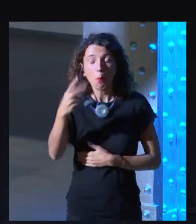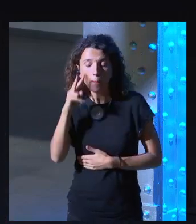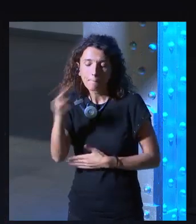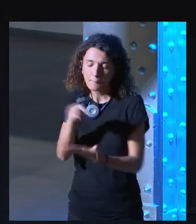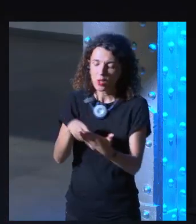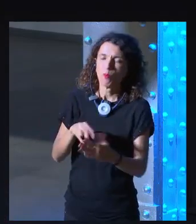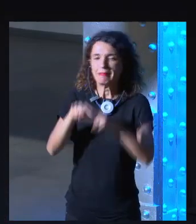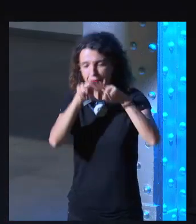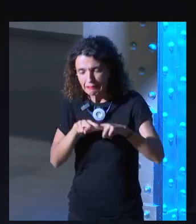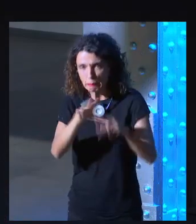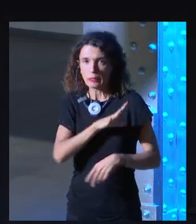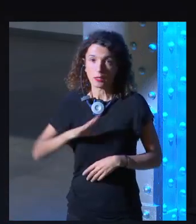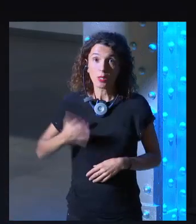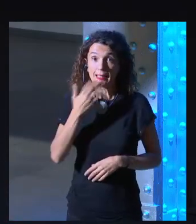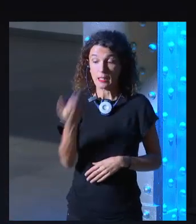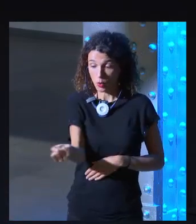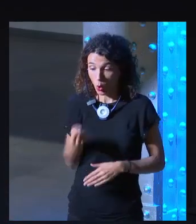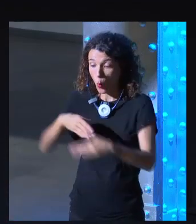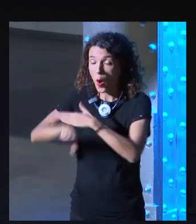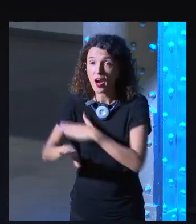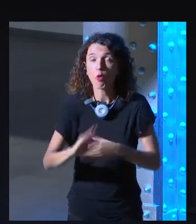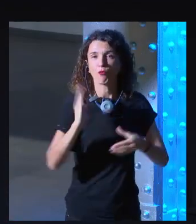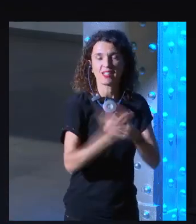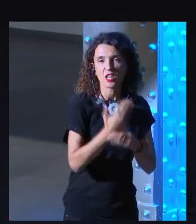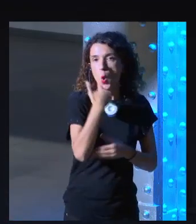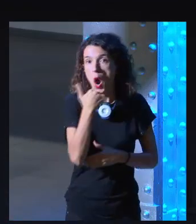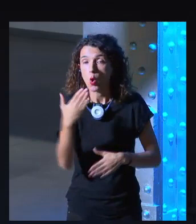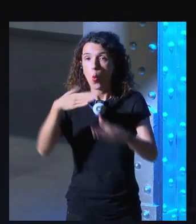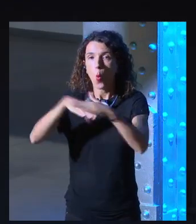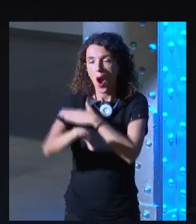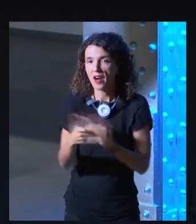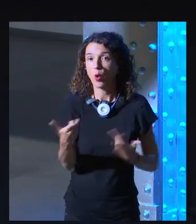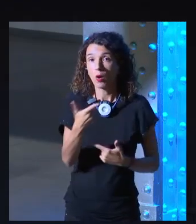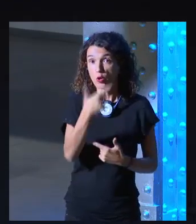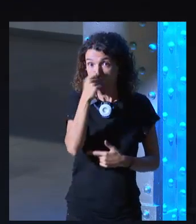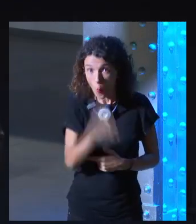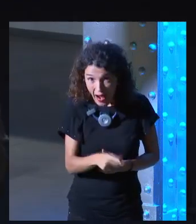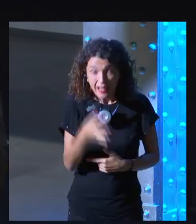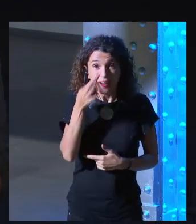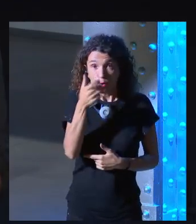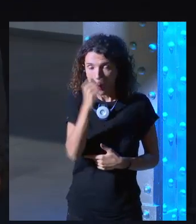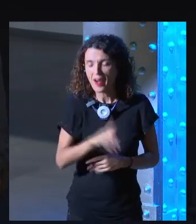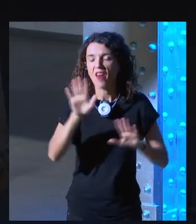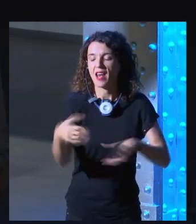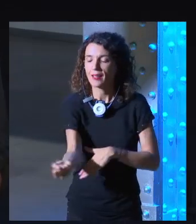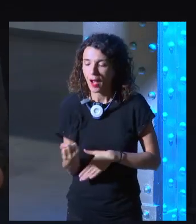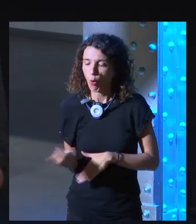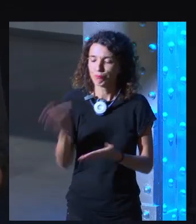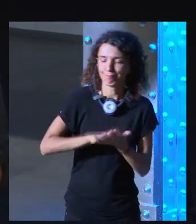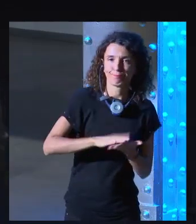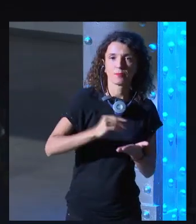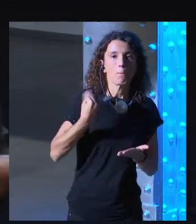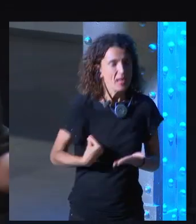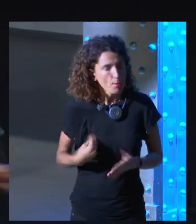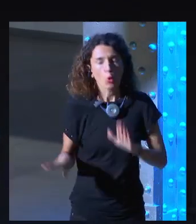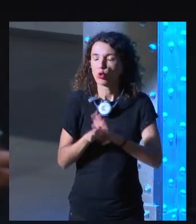goes in the drawer or in a file and it's crap, it will come out of the drawer and the file and be crap.